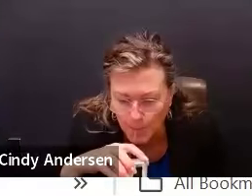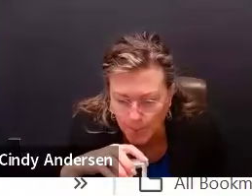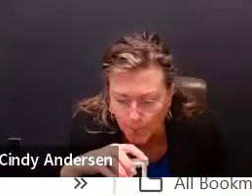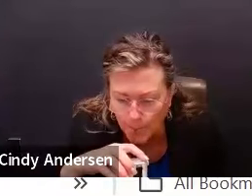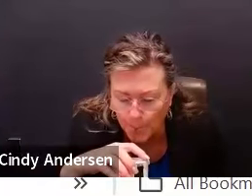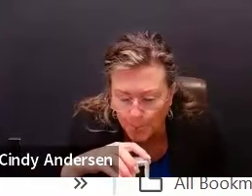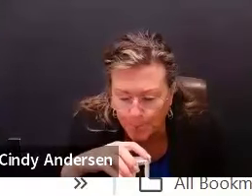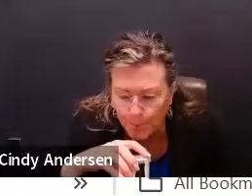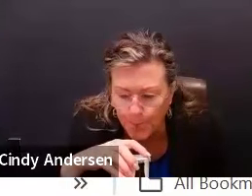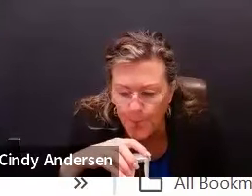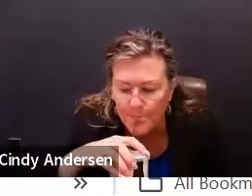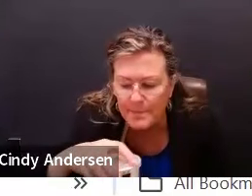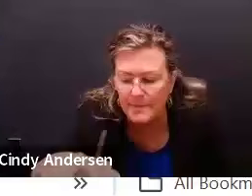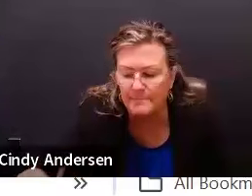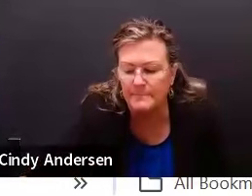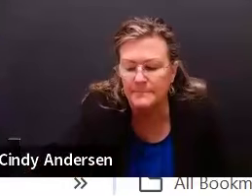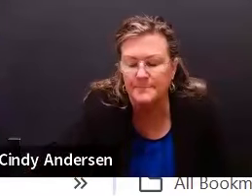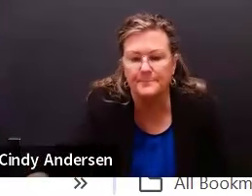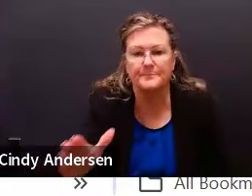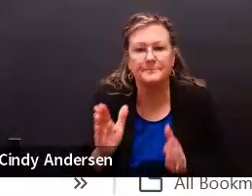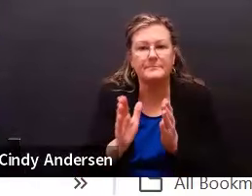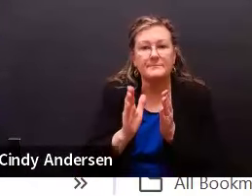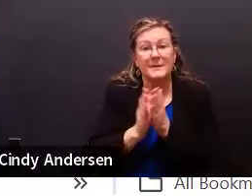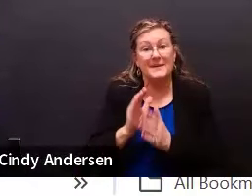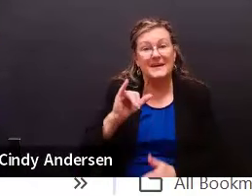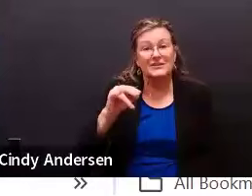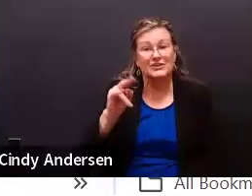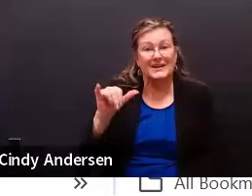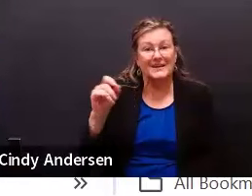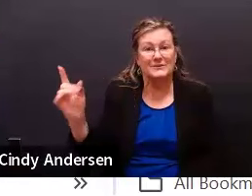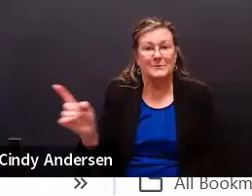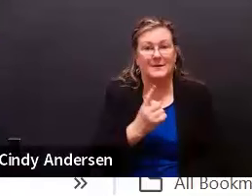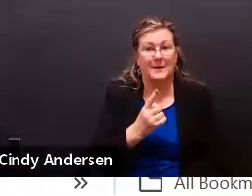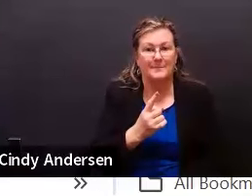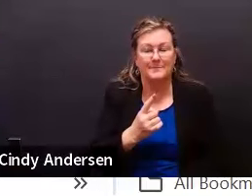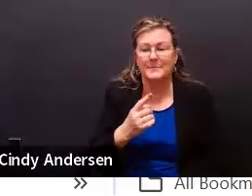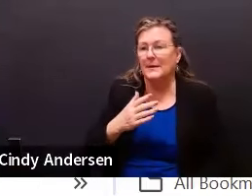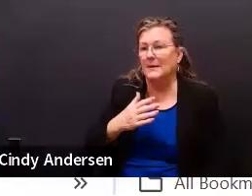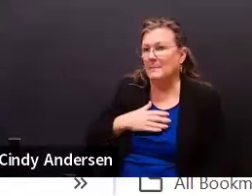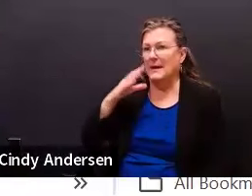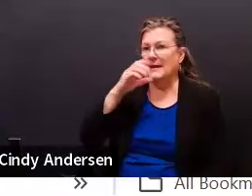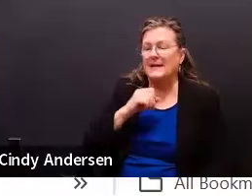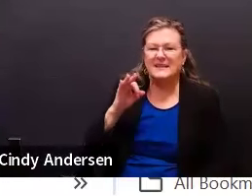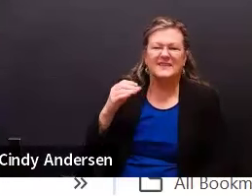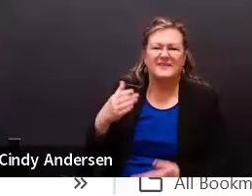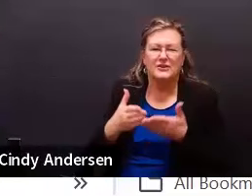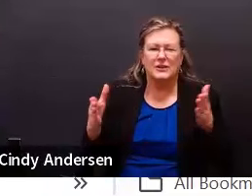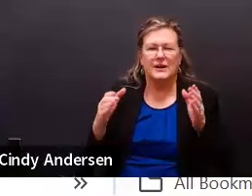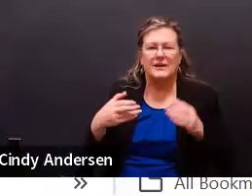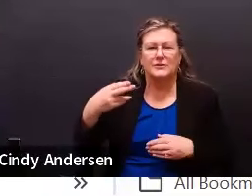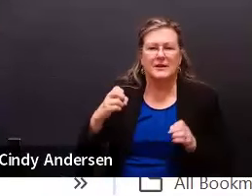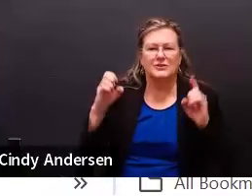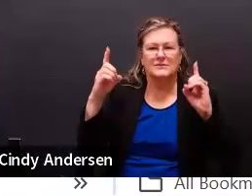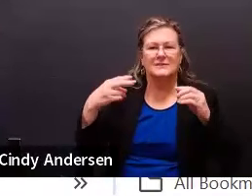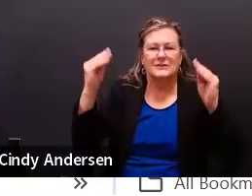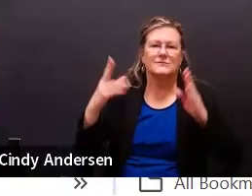will walk up here. She just was here. My guess is as long as the gen ed teacher is highly qualified in math, you're probably okay there